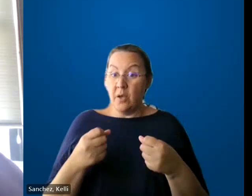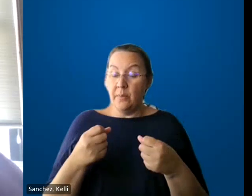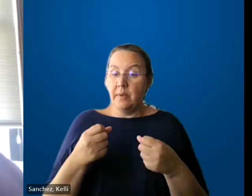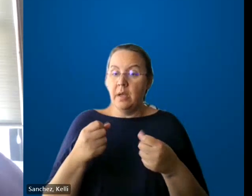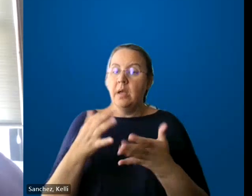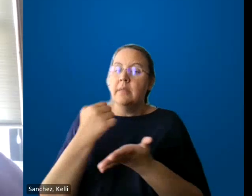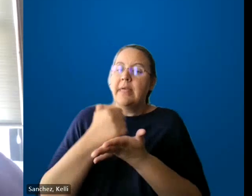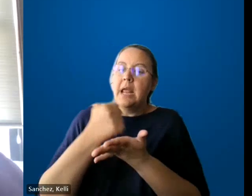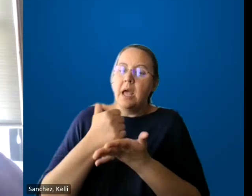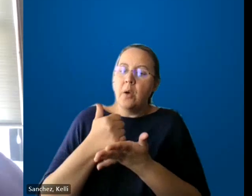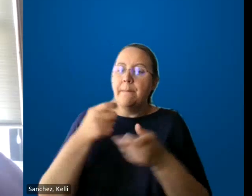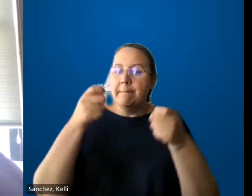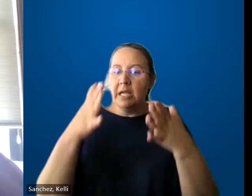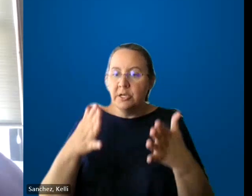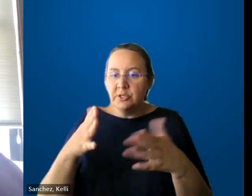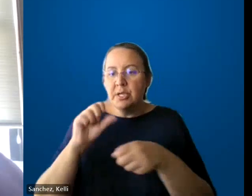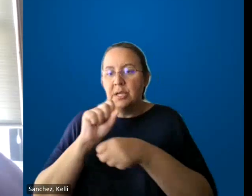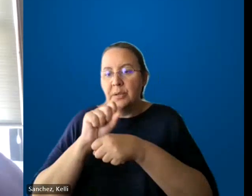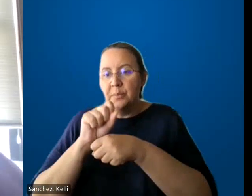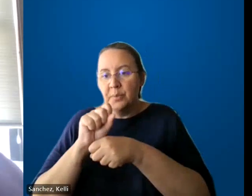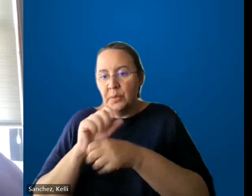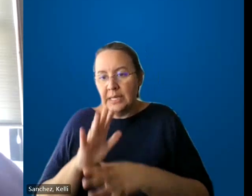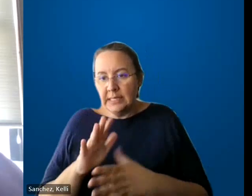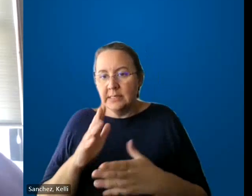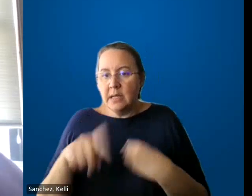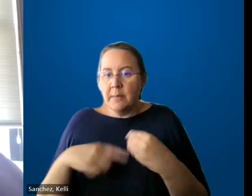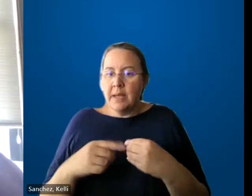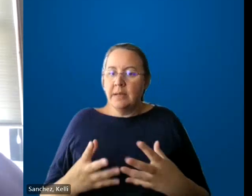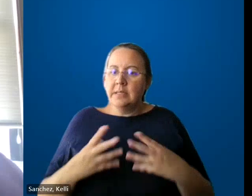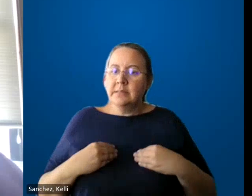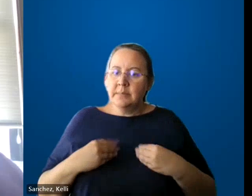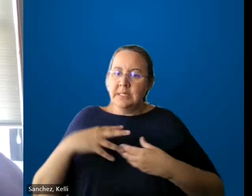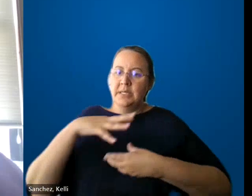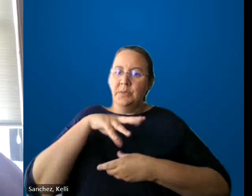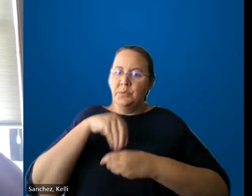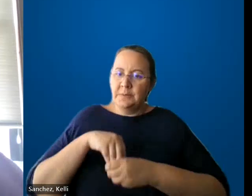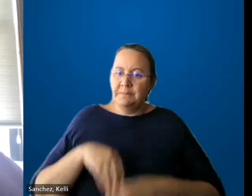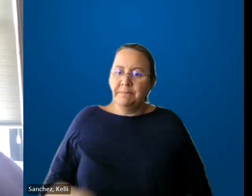employees understand and embrace inclusivity?